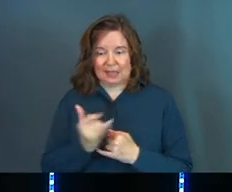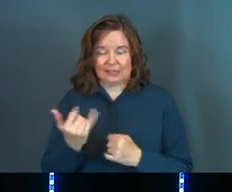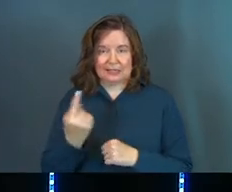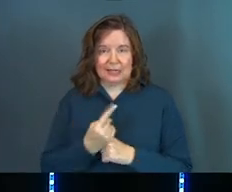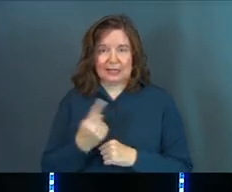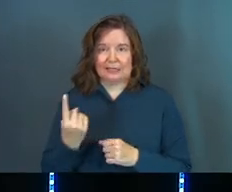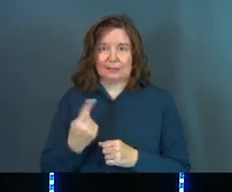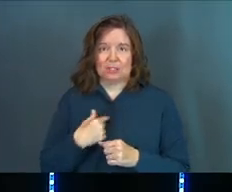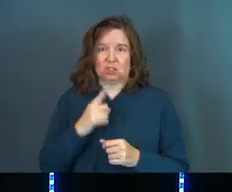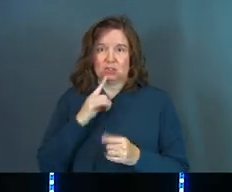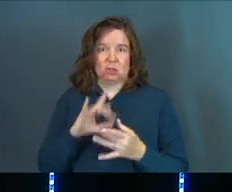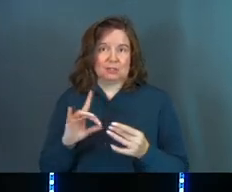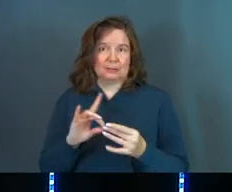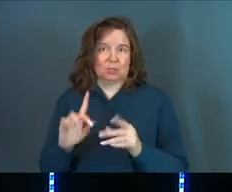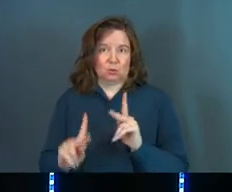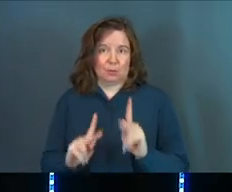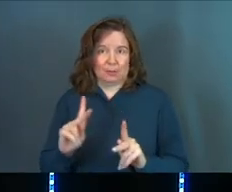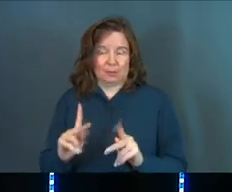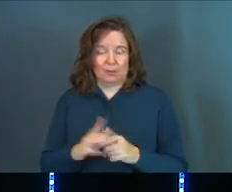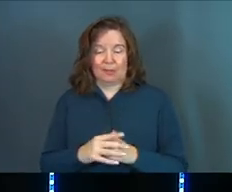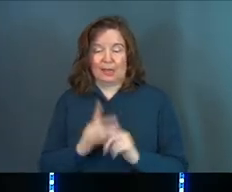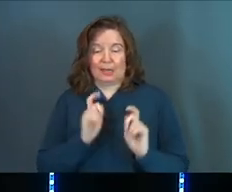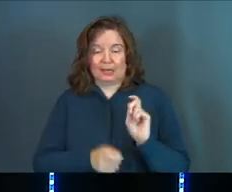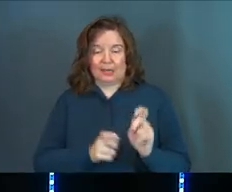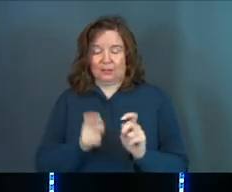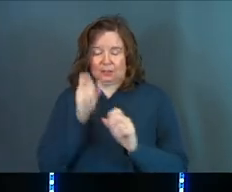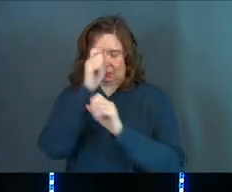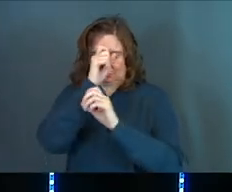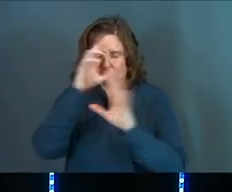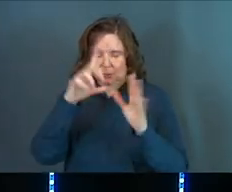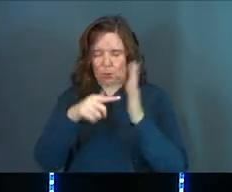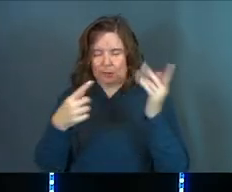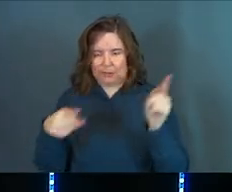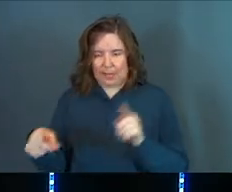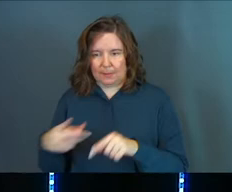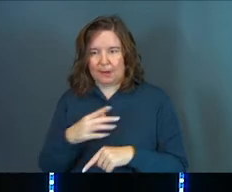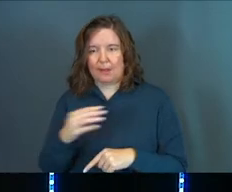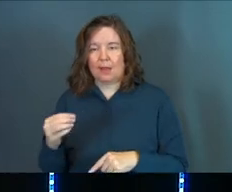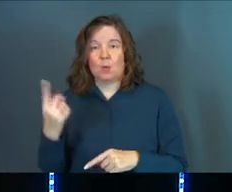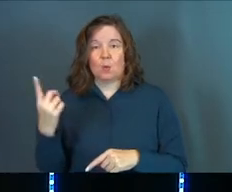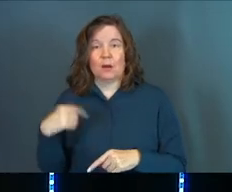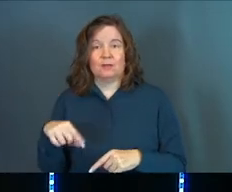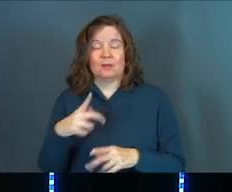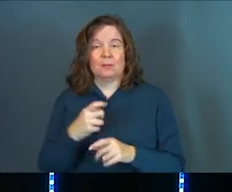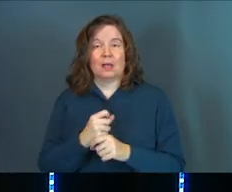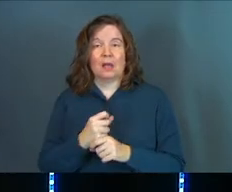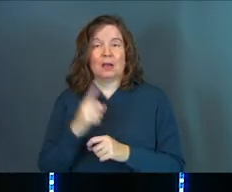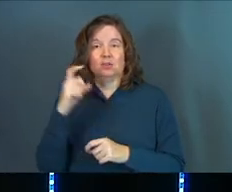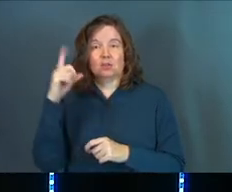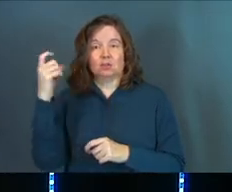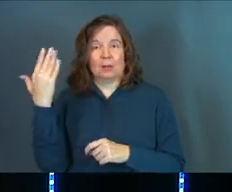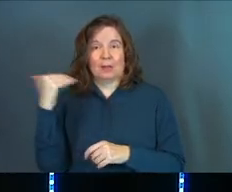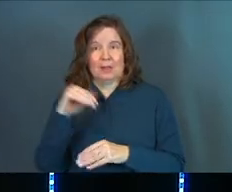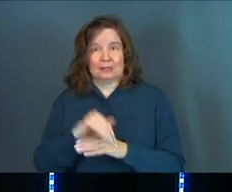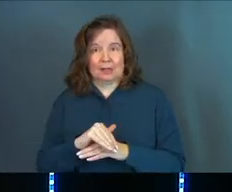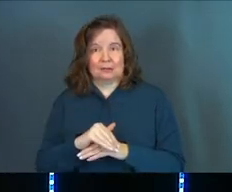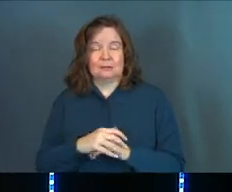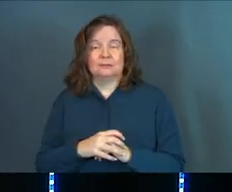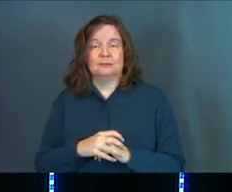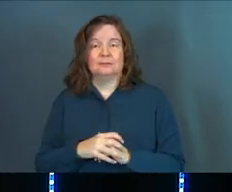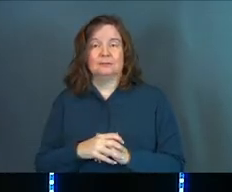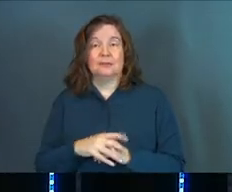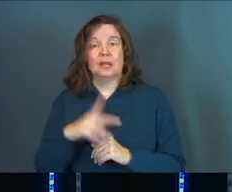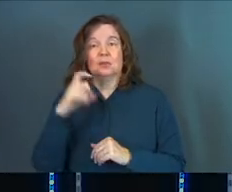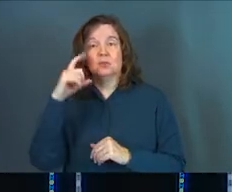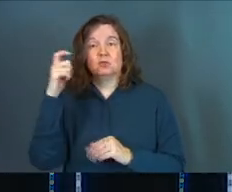And sometimes he just starts speaking to people and just giving us an idea of what's happening. And one of them got a dream last night.